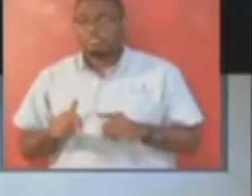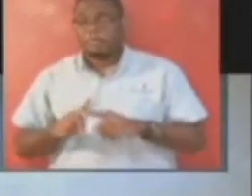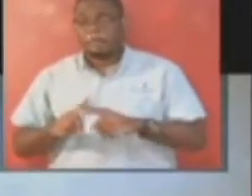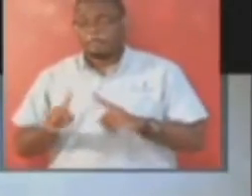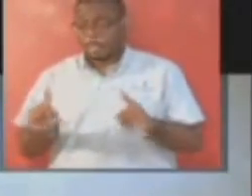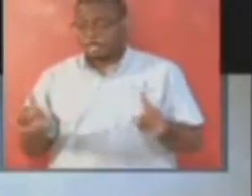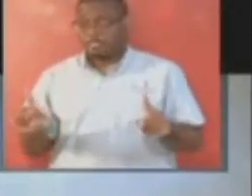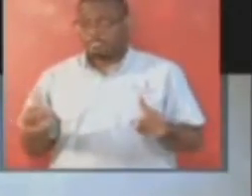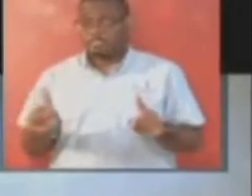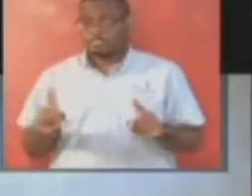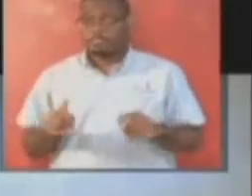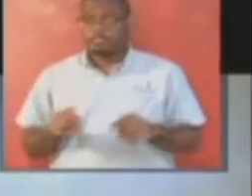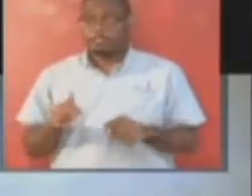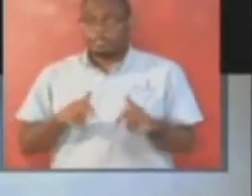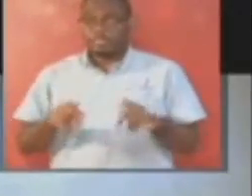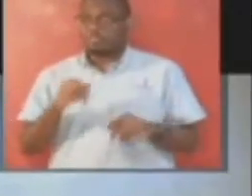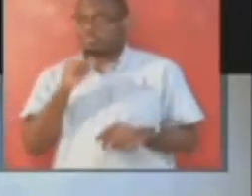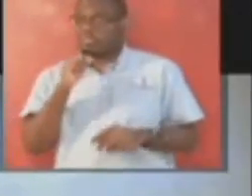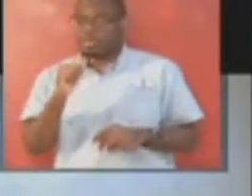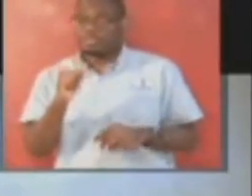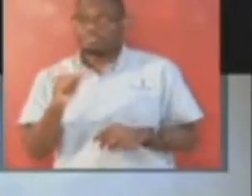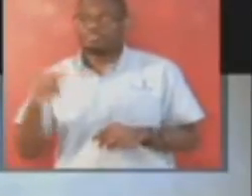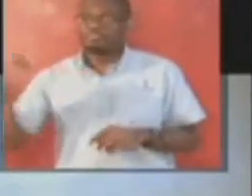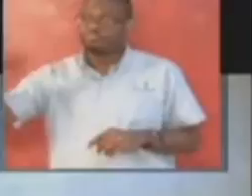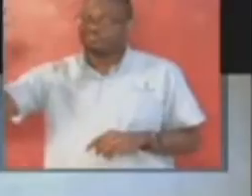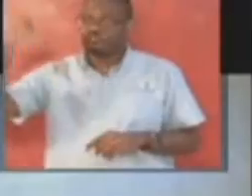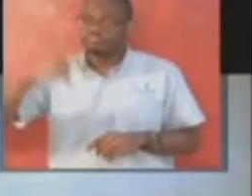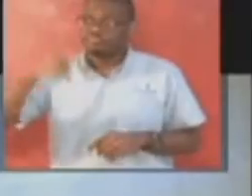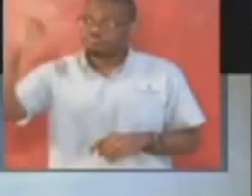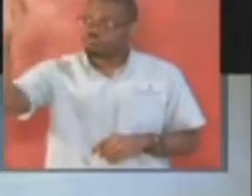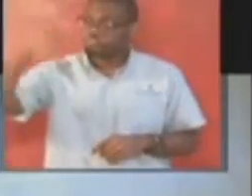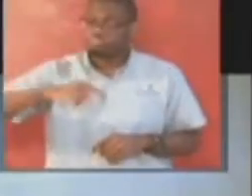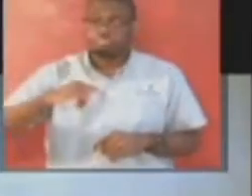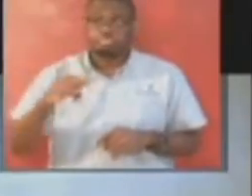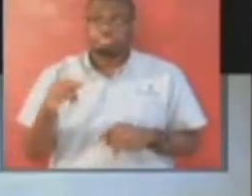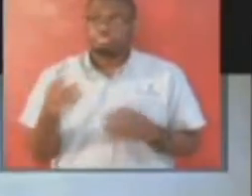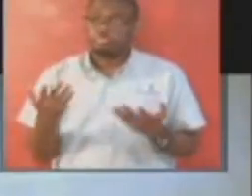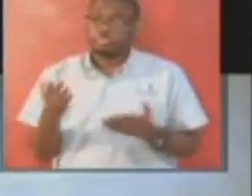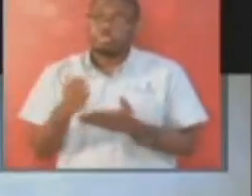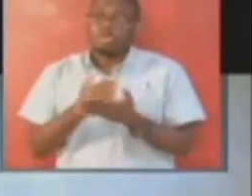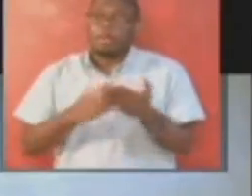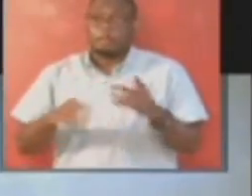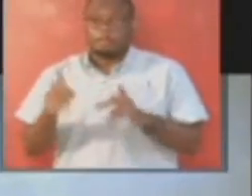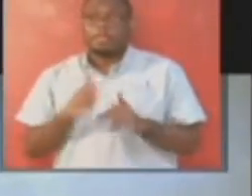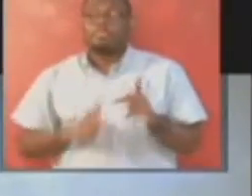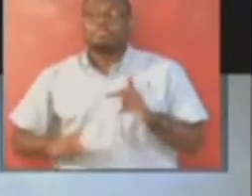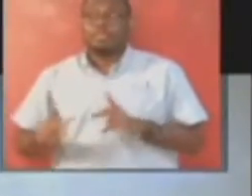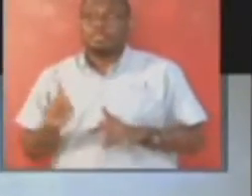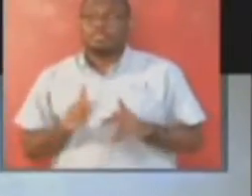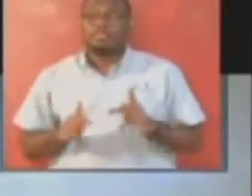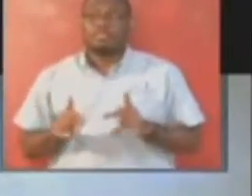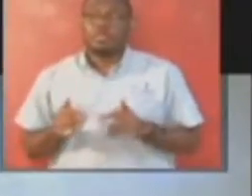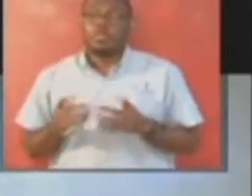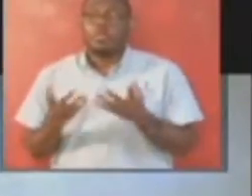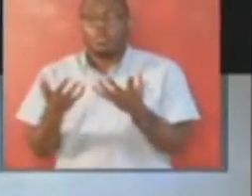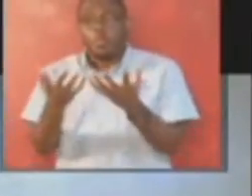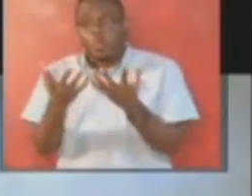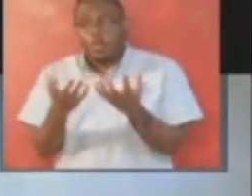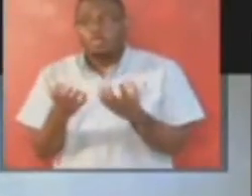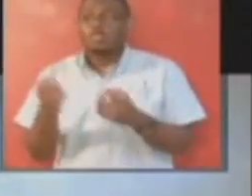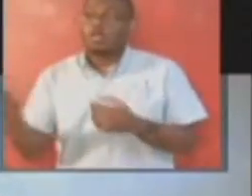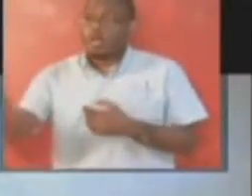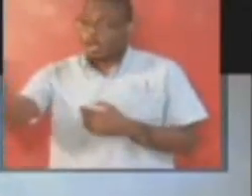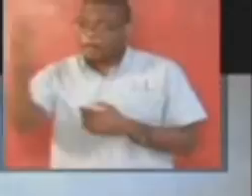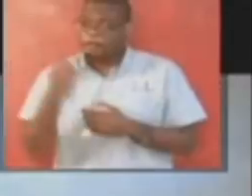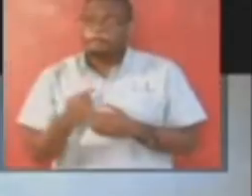not moving as fast as they would like. And some of them are suggesting that they be allowed to return home